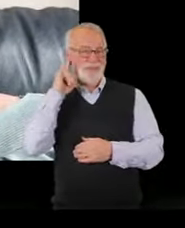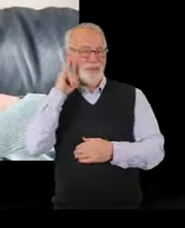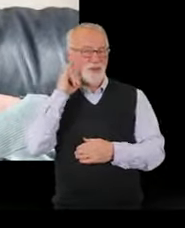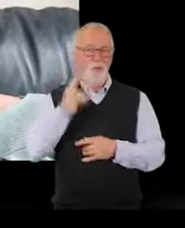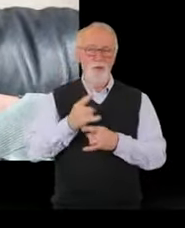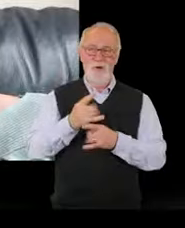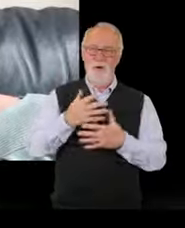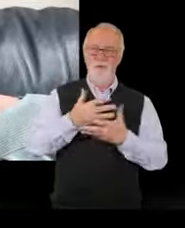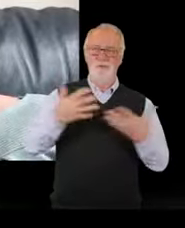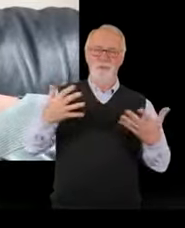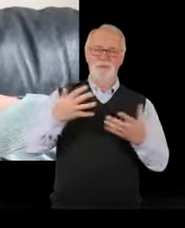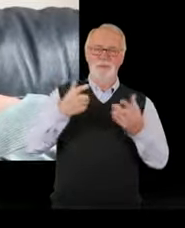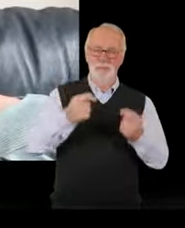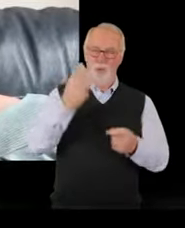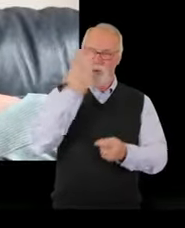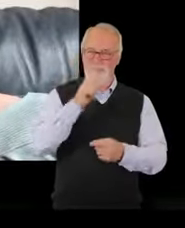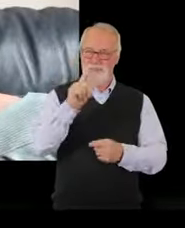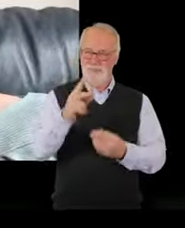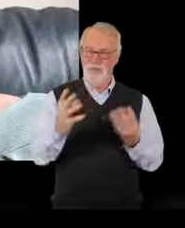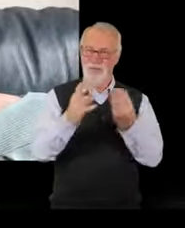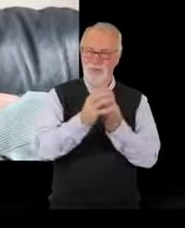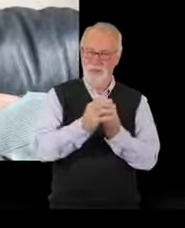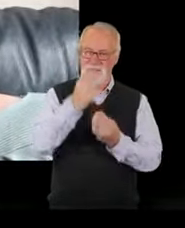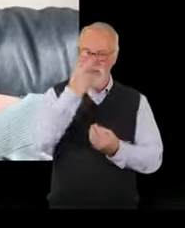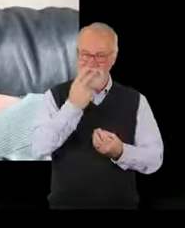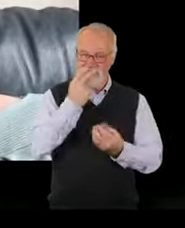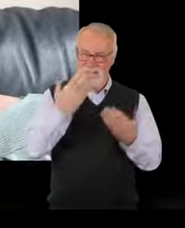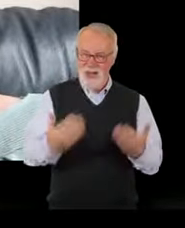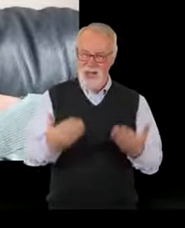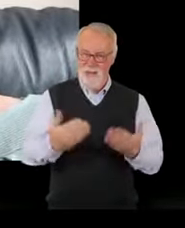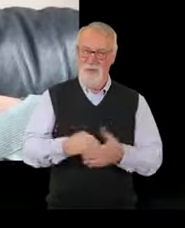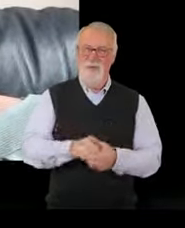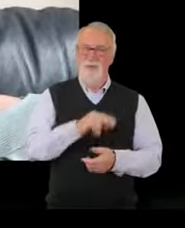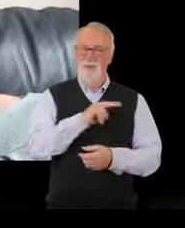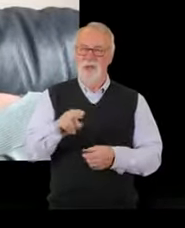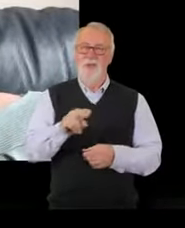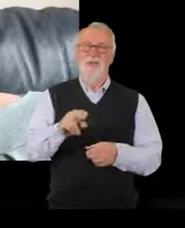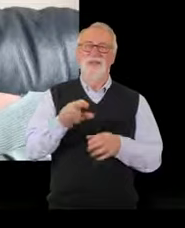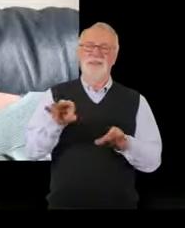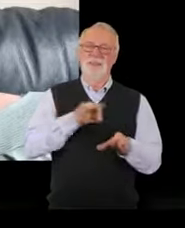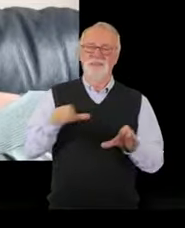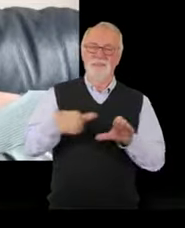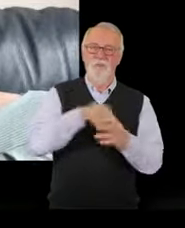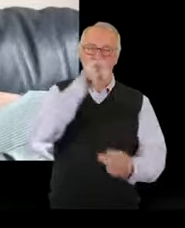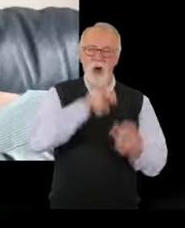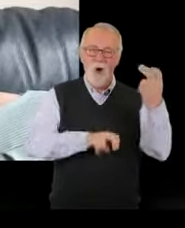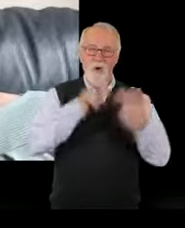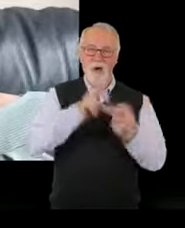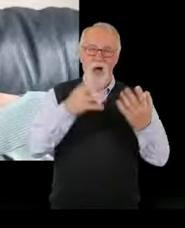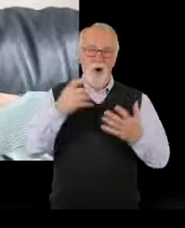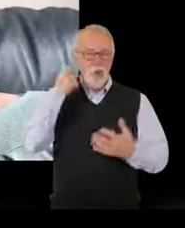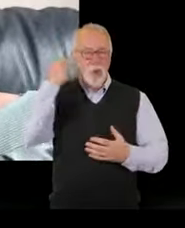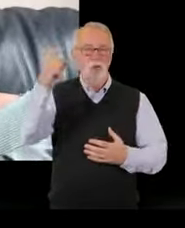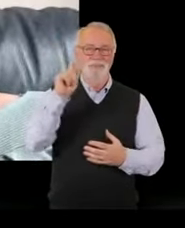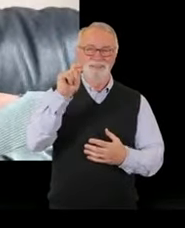or if the doorbell rang or whatever that Adrian would actually hear it. And we